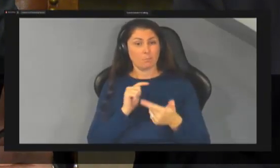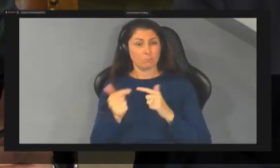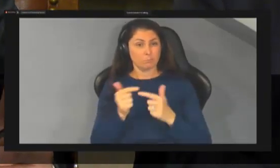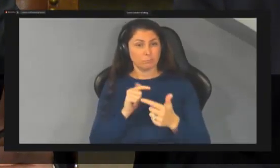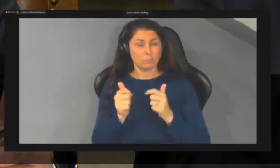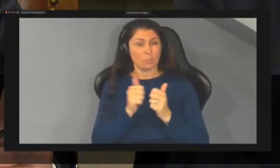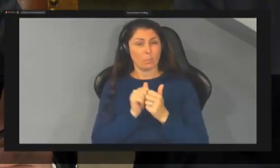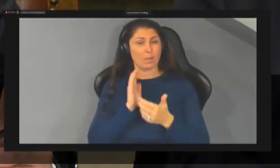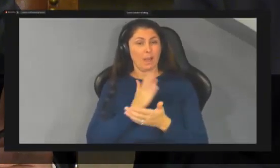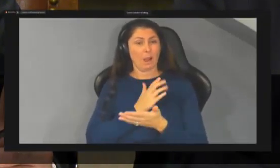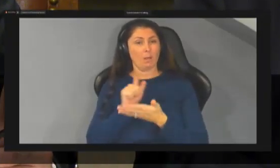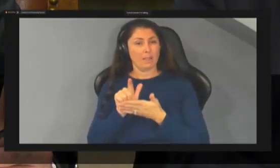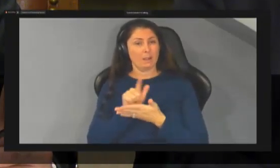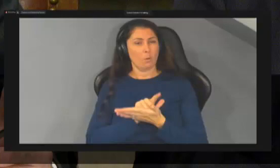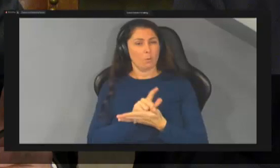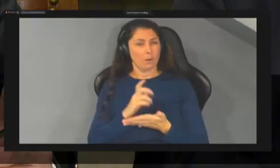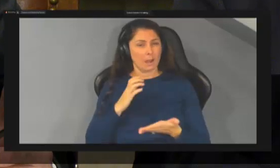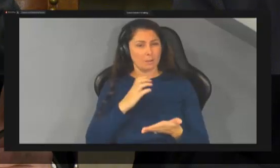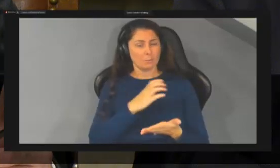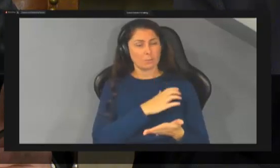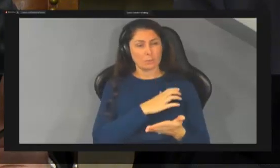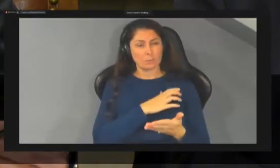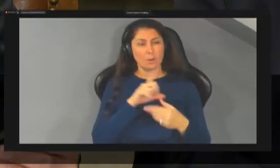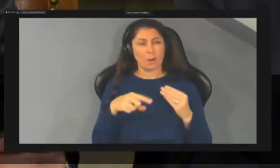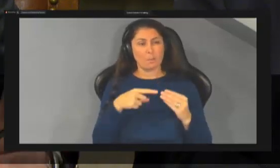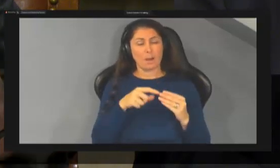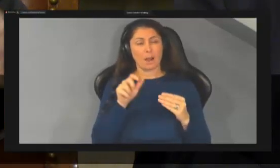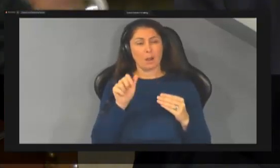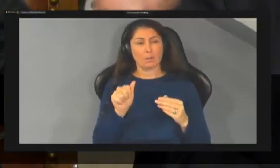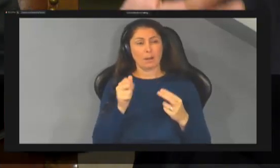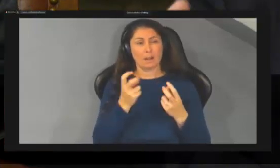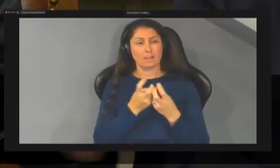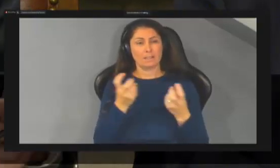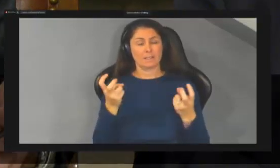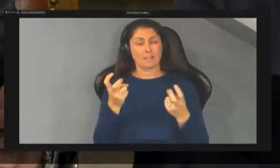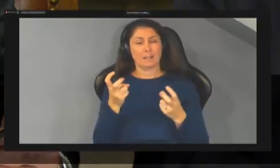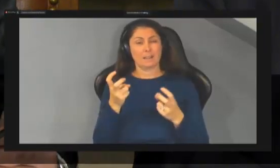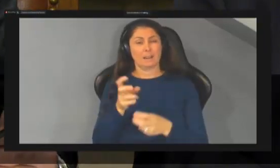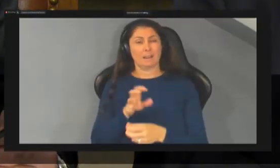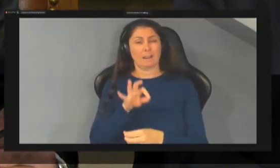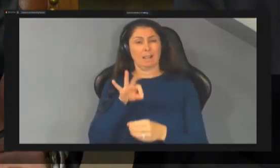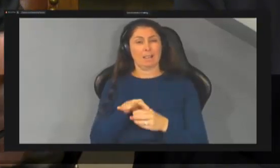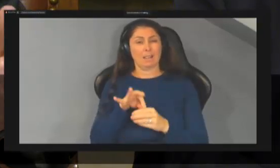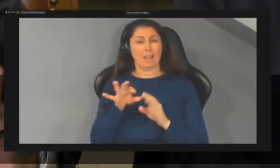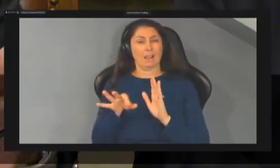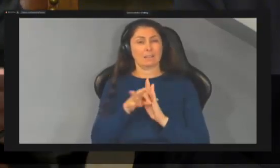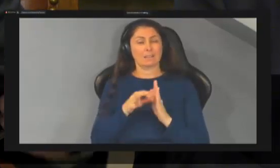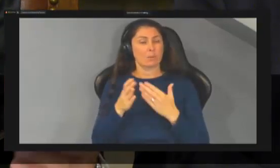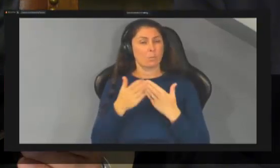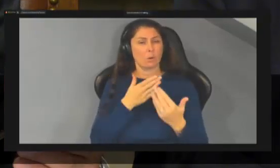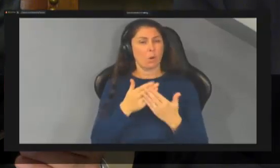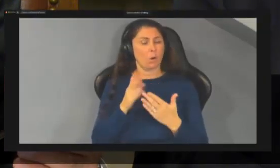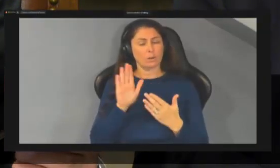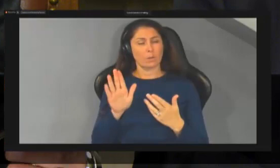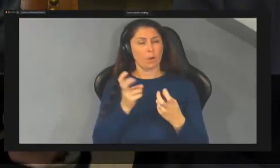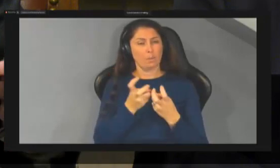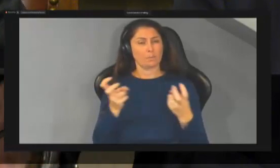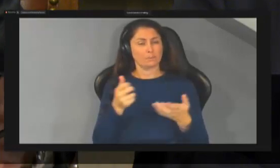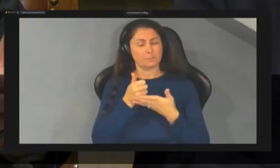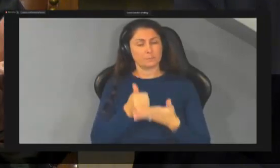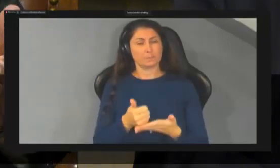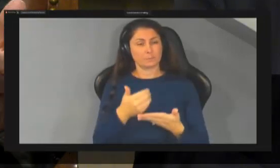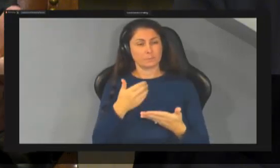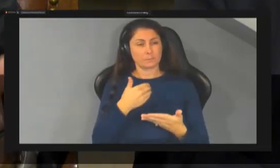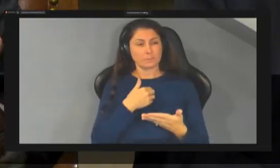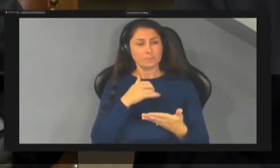legal counsel about a sitting elected, regardless of the body they serve on, that has the power to